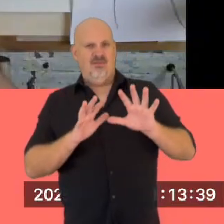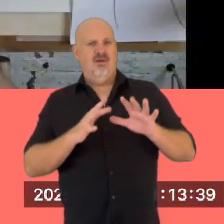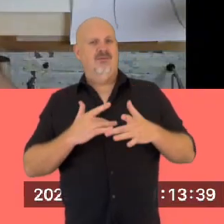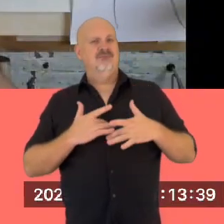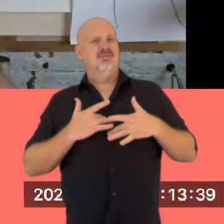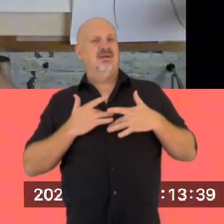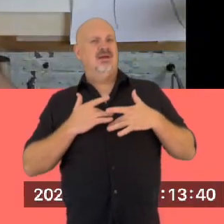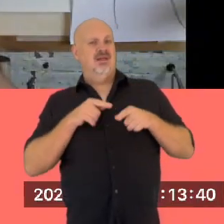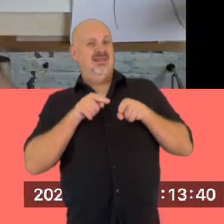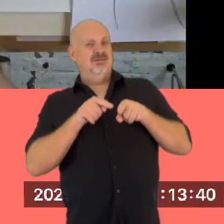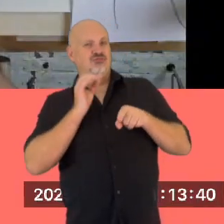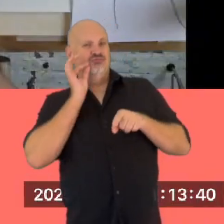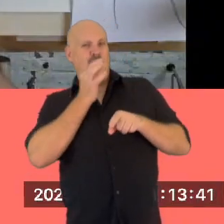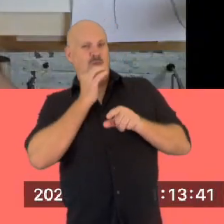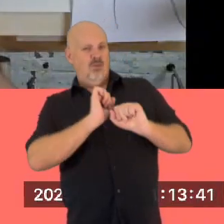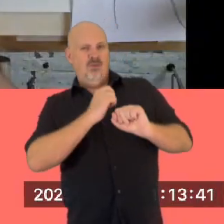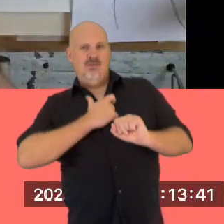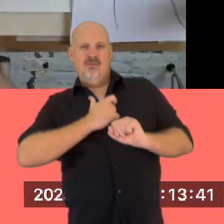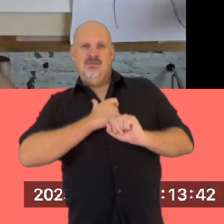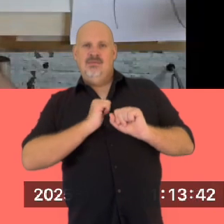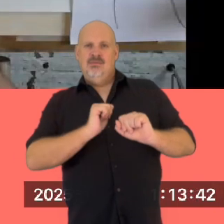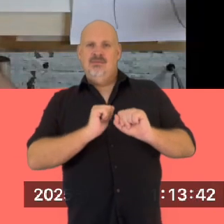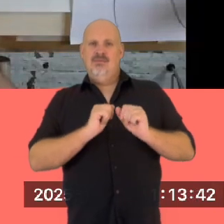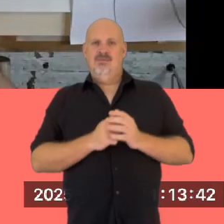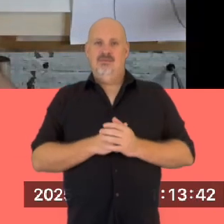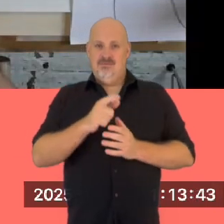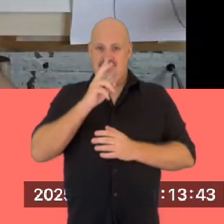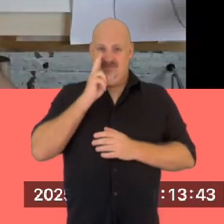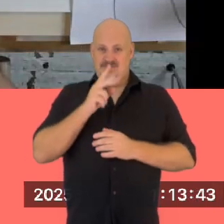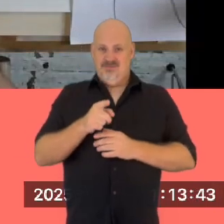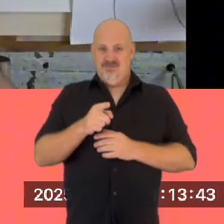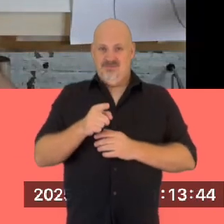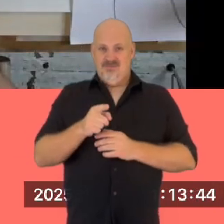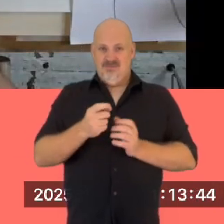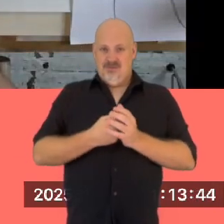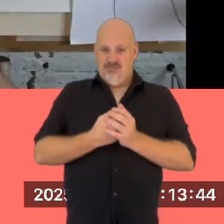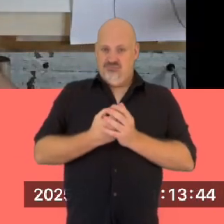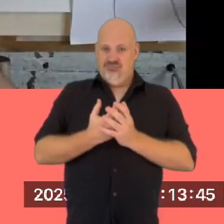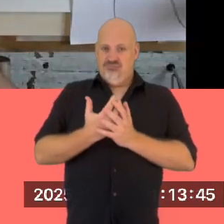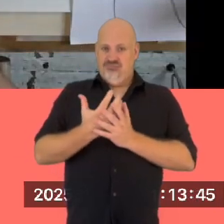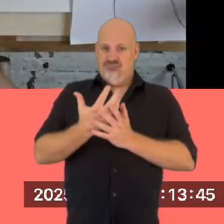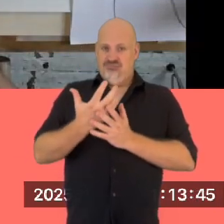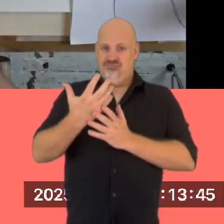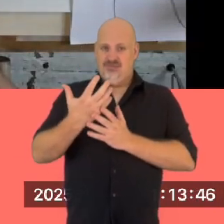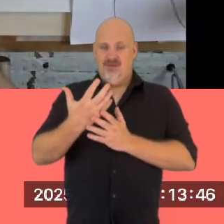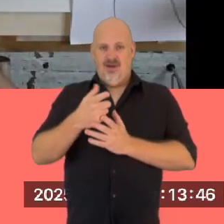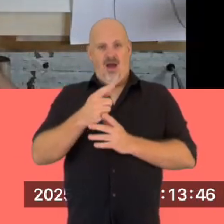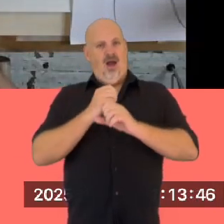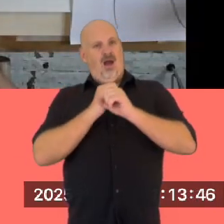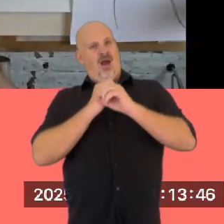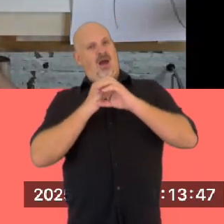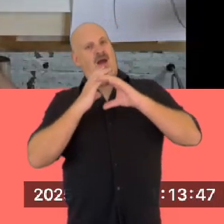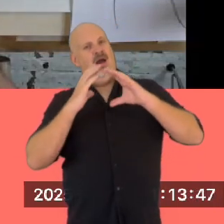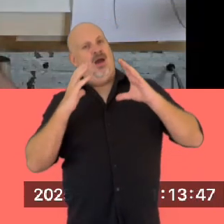getting a feel of what this rose could look like. And you can see how this one has built up relatively